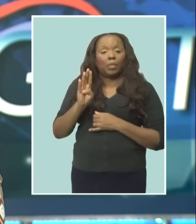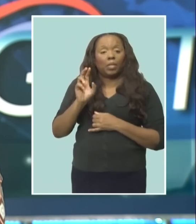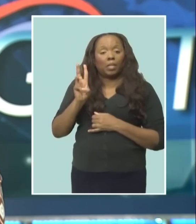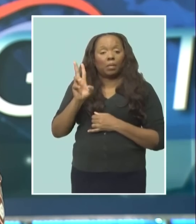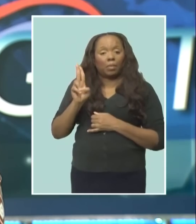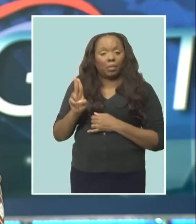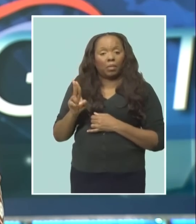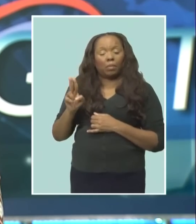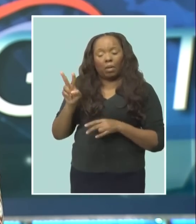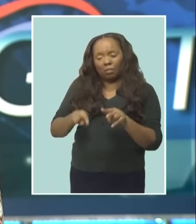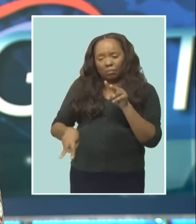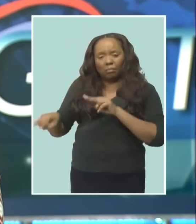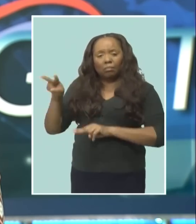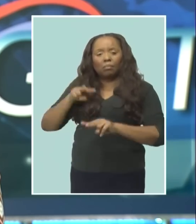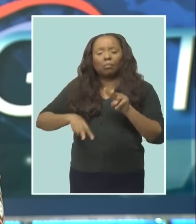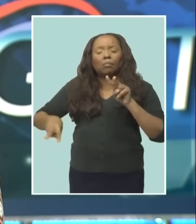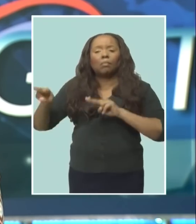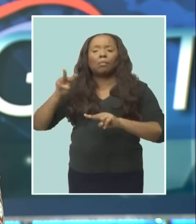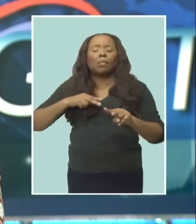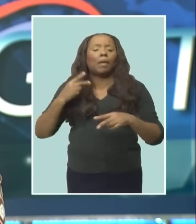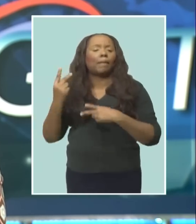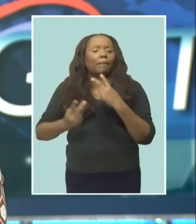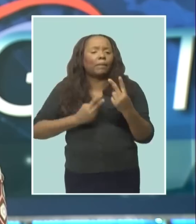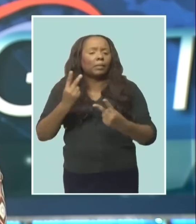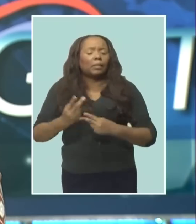and partners were engaged in a site visit.